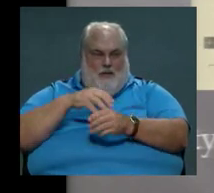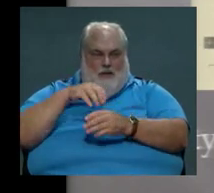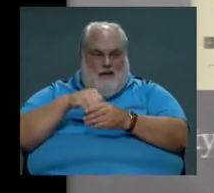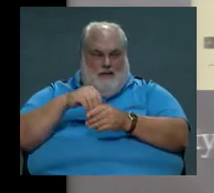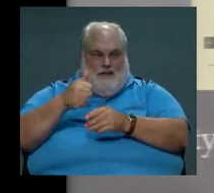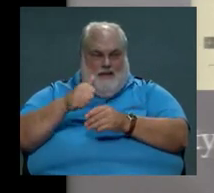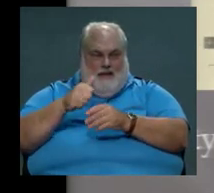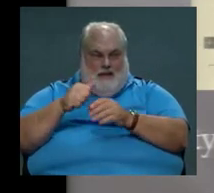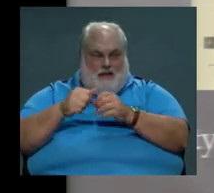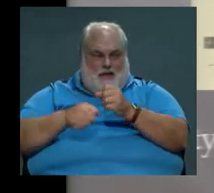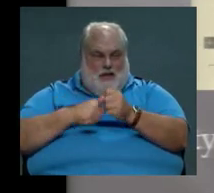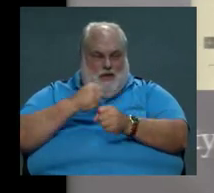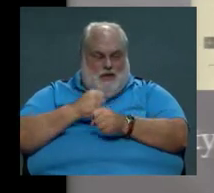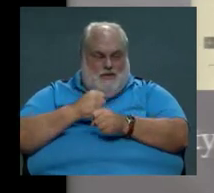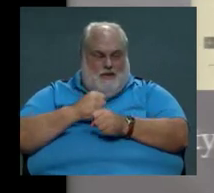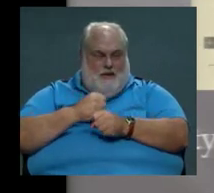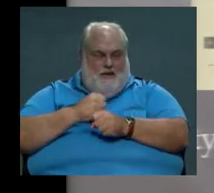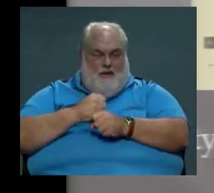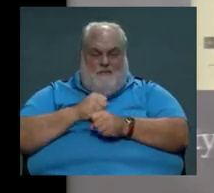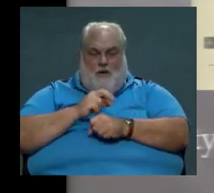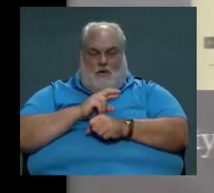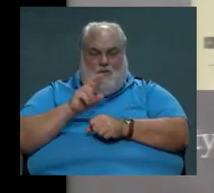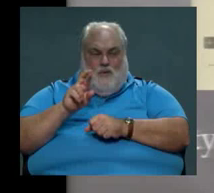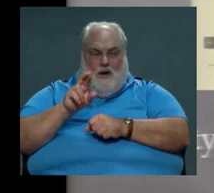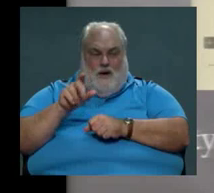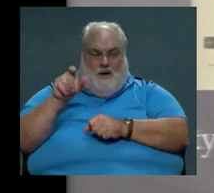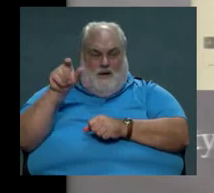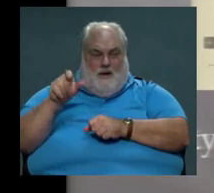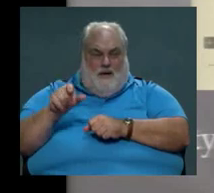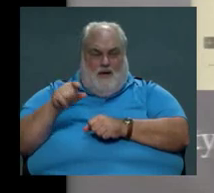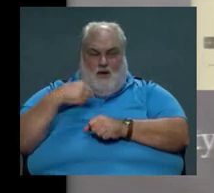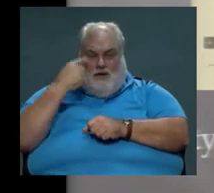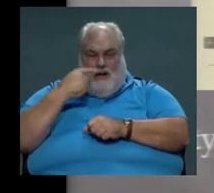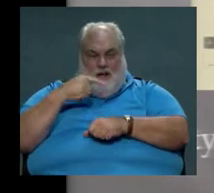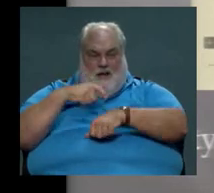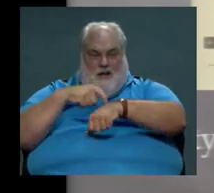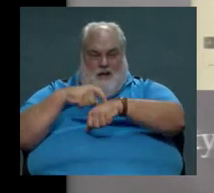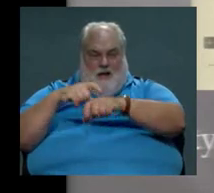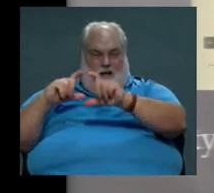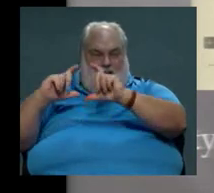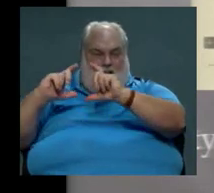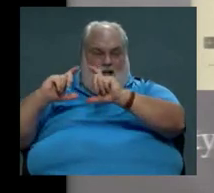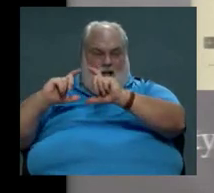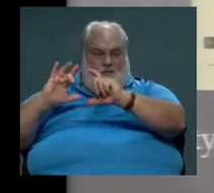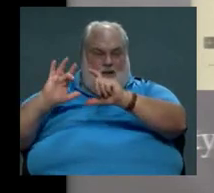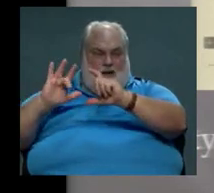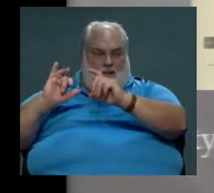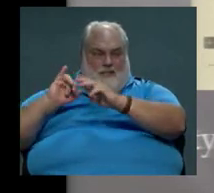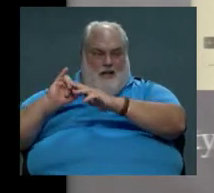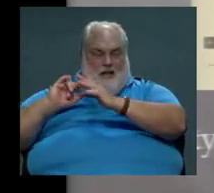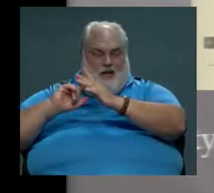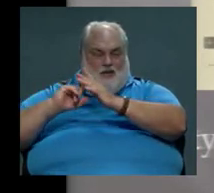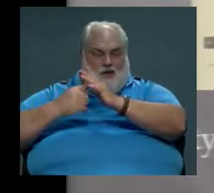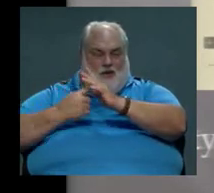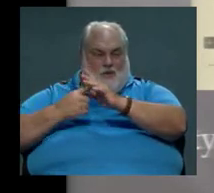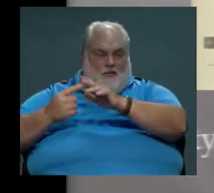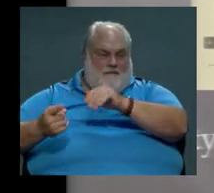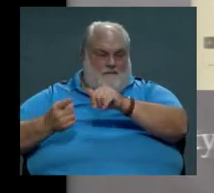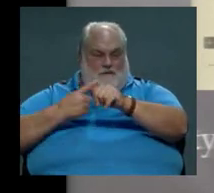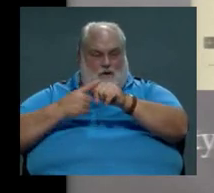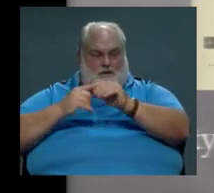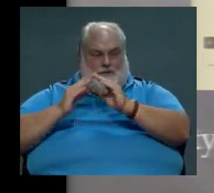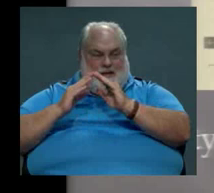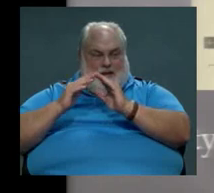The little widget on the very far right that looks like a little clock, if you click on that, it starts with the original city